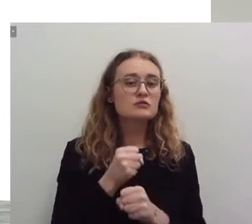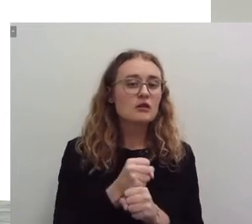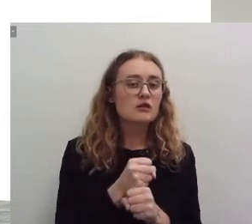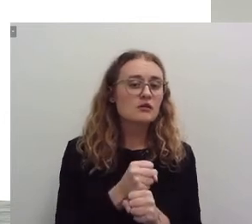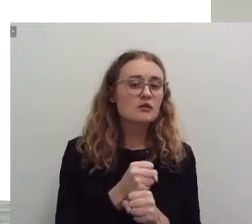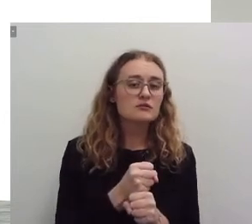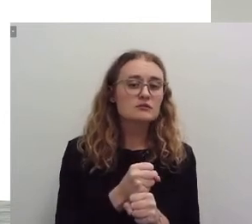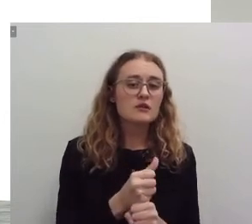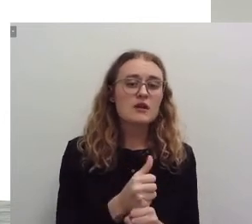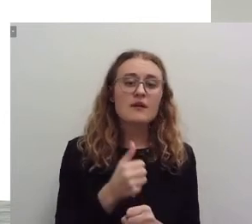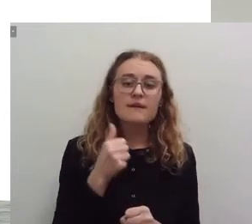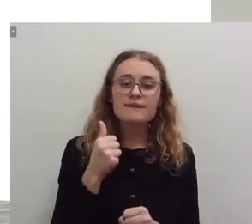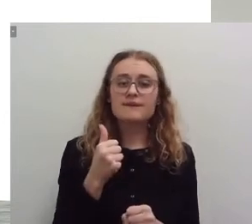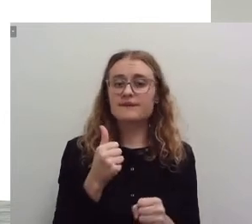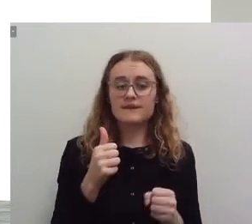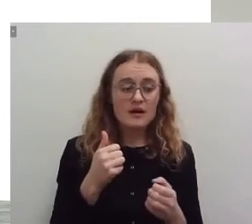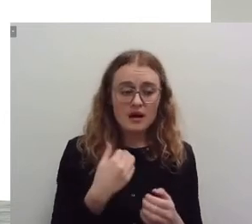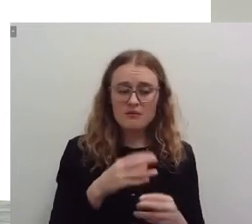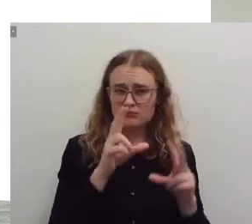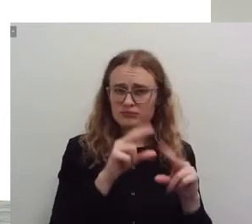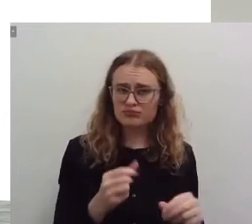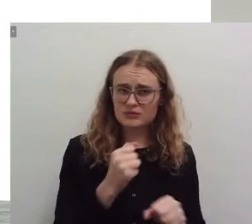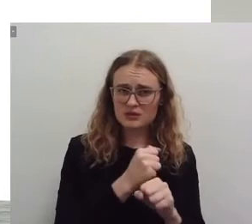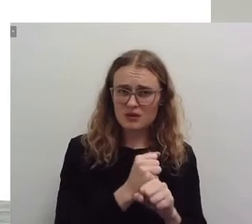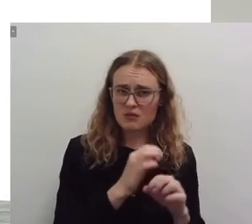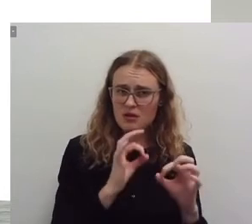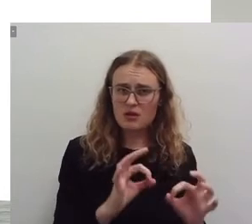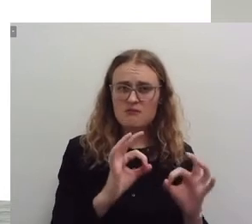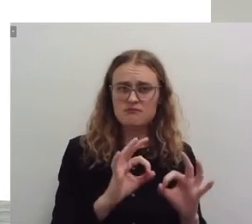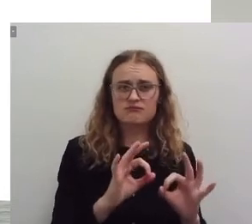The key of the successful is when we are, well,